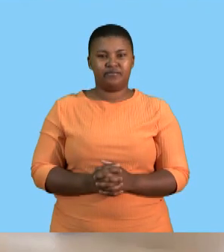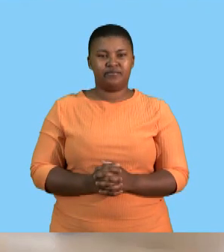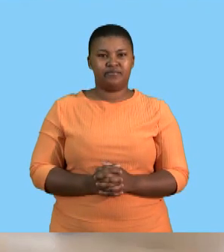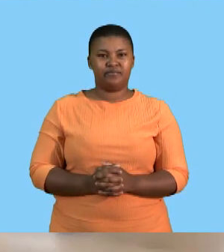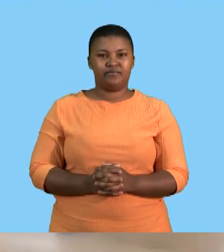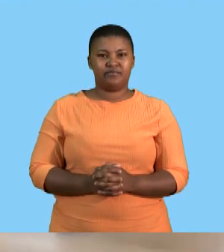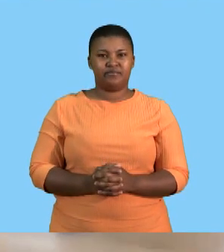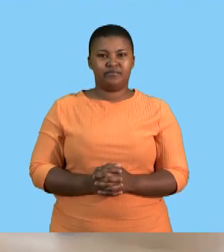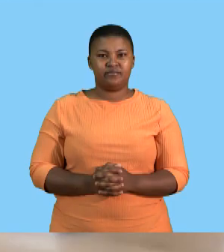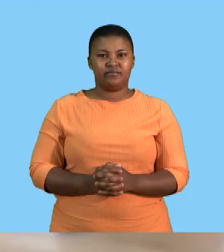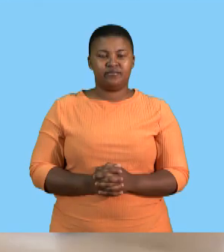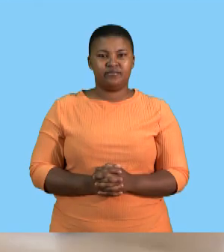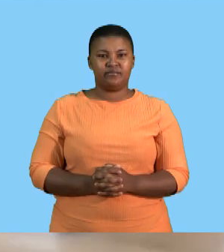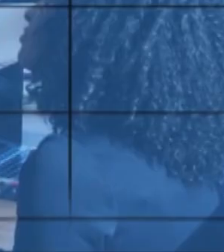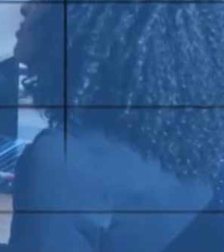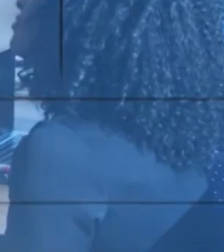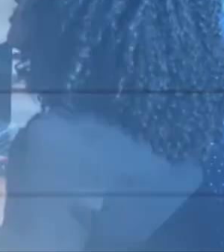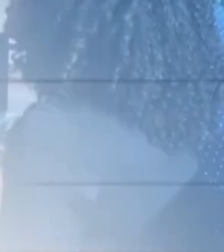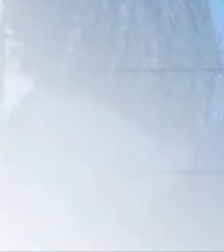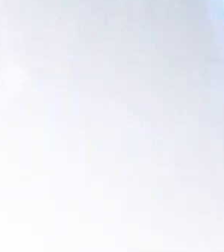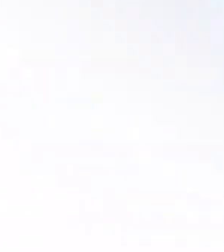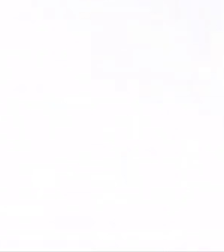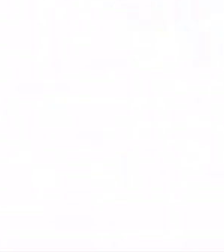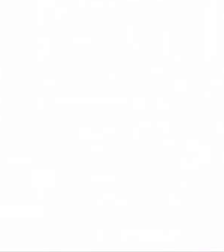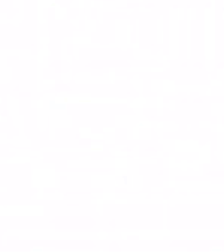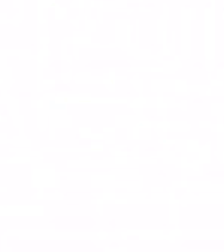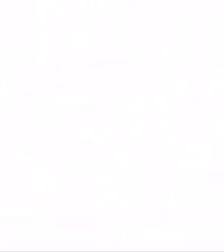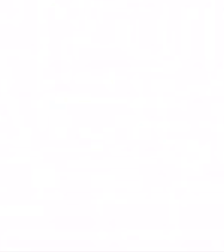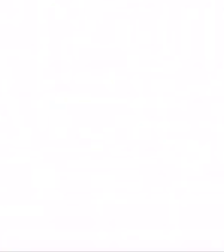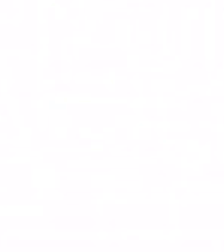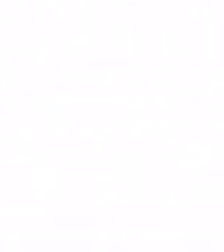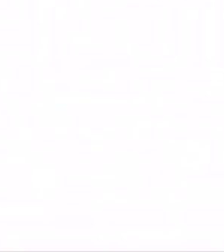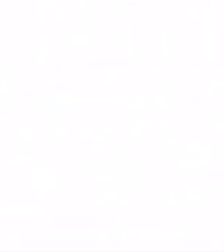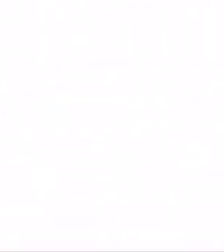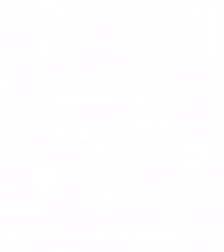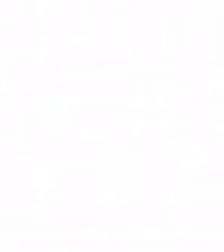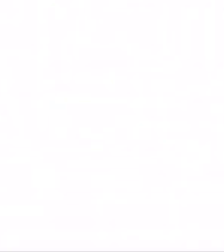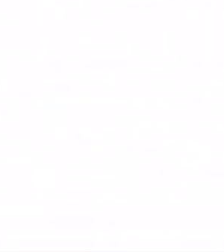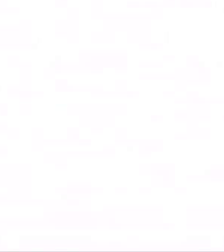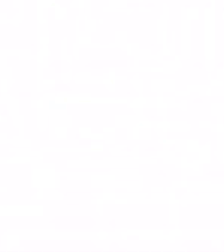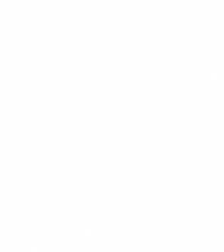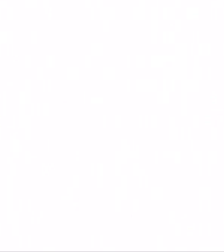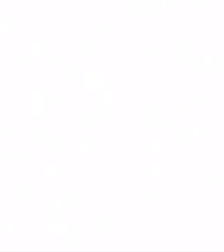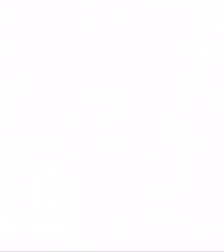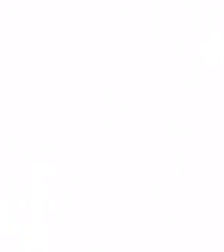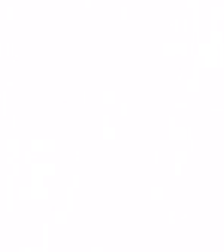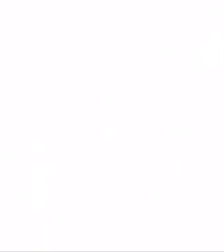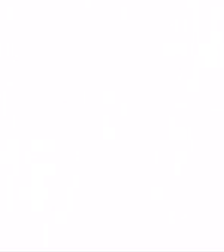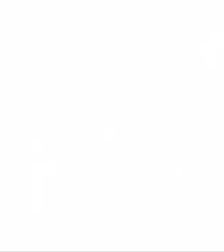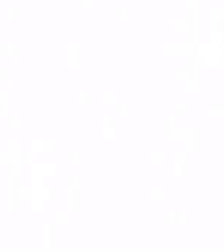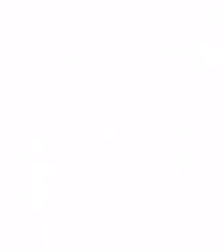function. Now, this is it for now. Let's take a quick break before we continue to the next two functions. See you now.